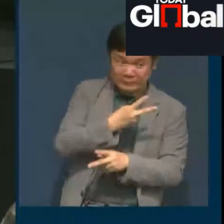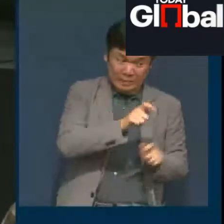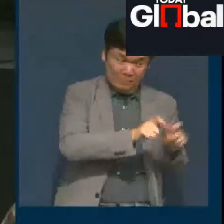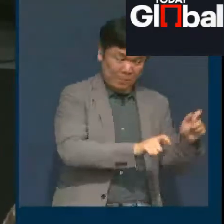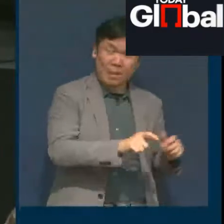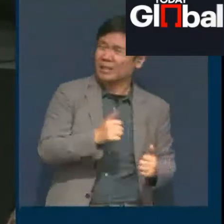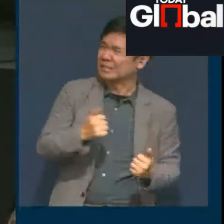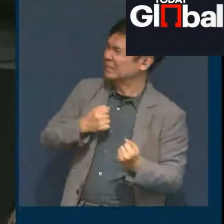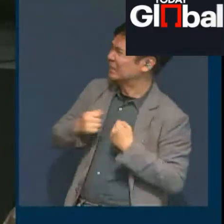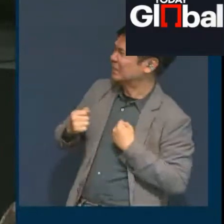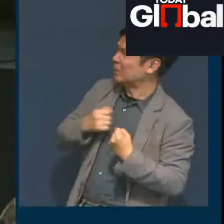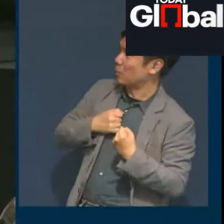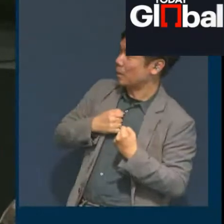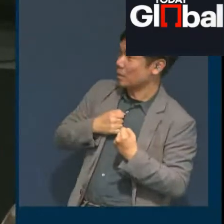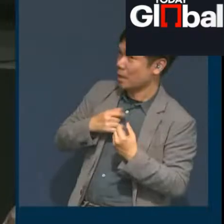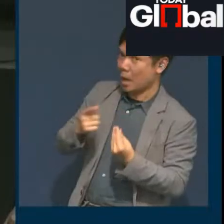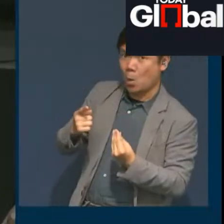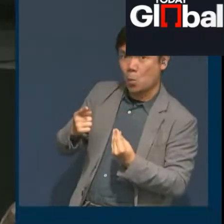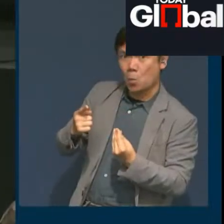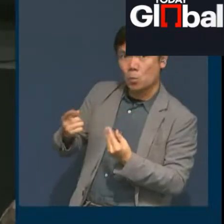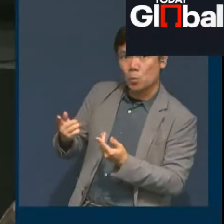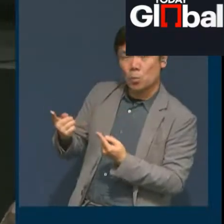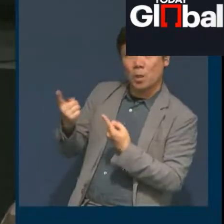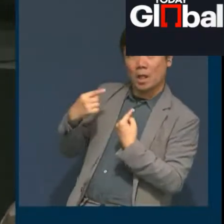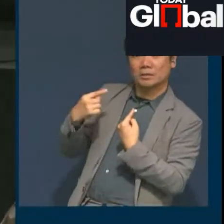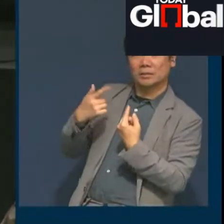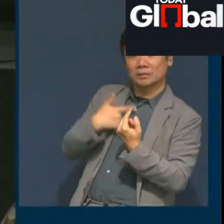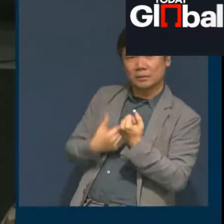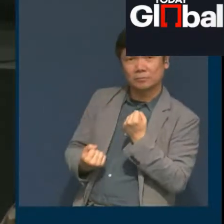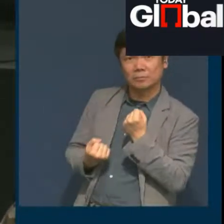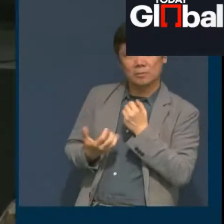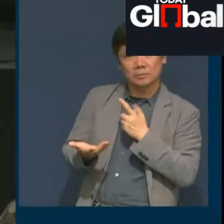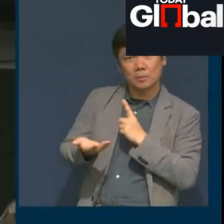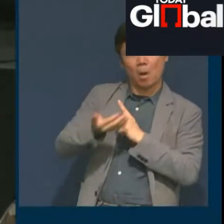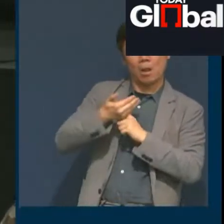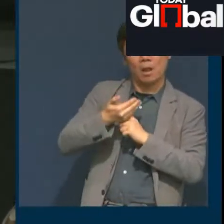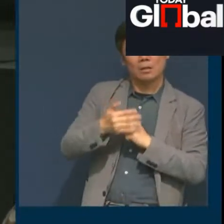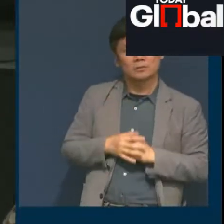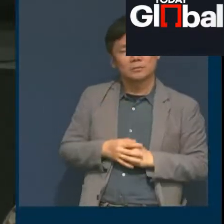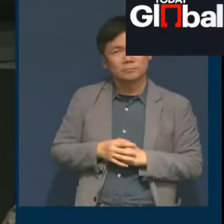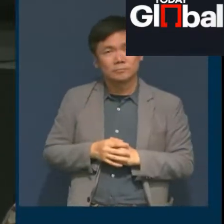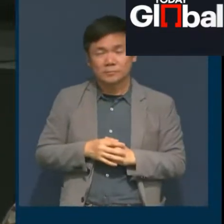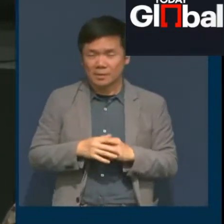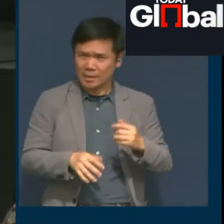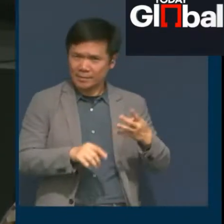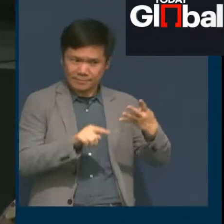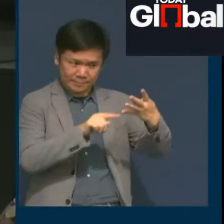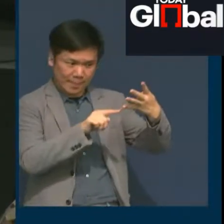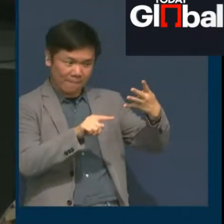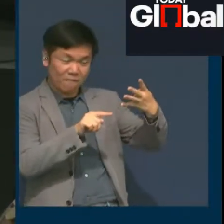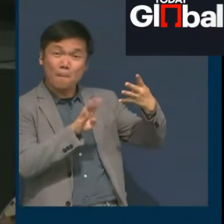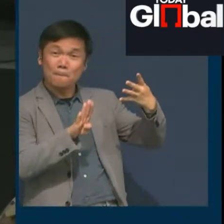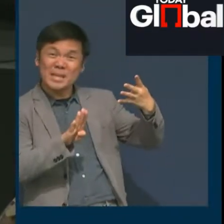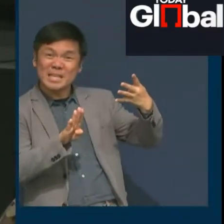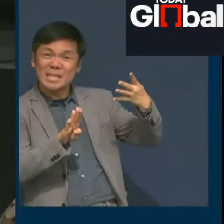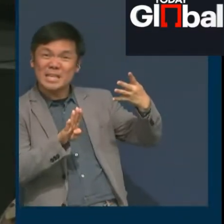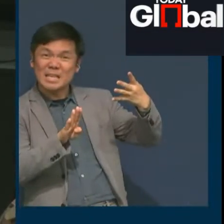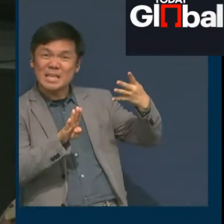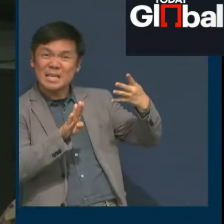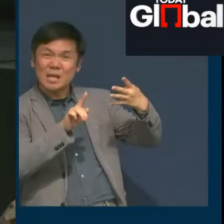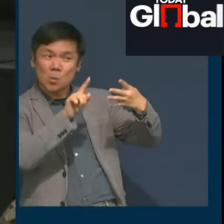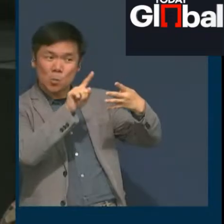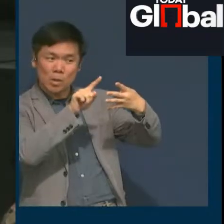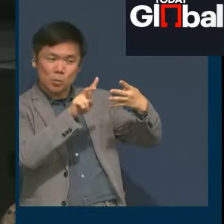compensation, and remedies? Now, on 4B, you talked about